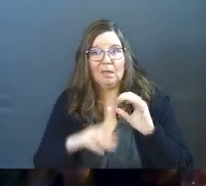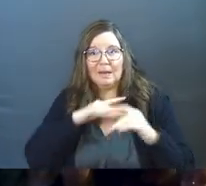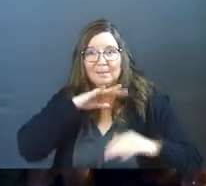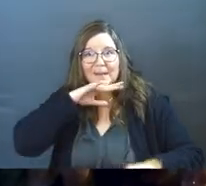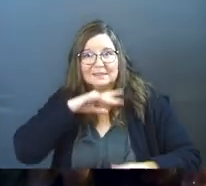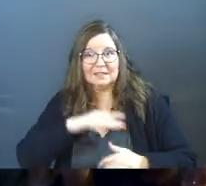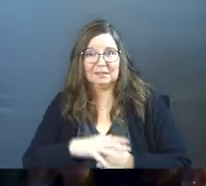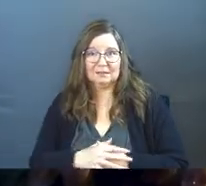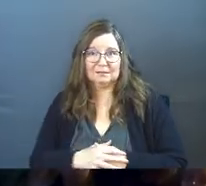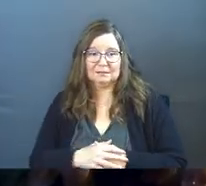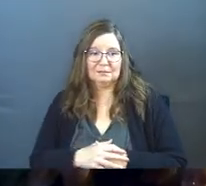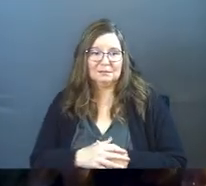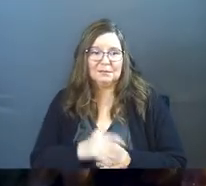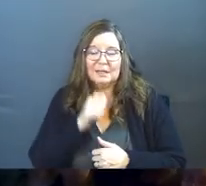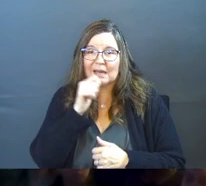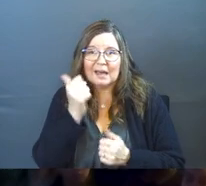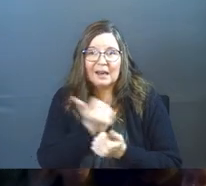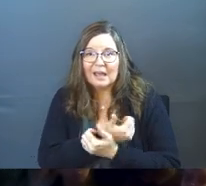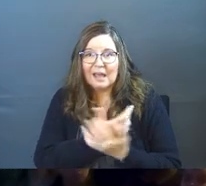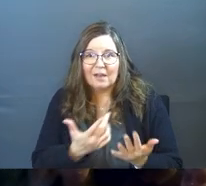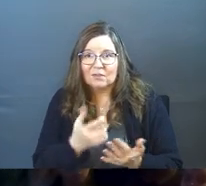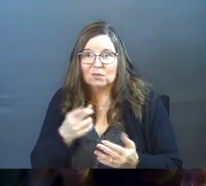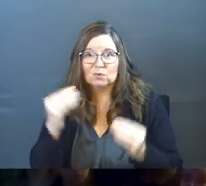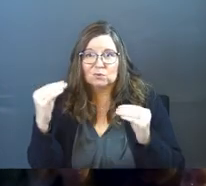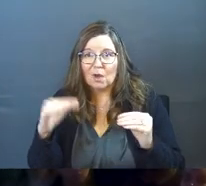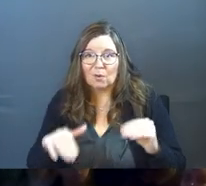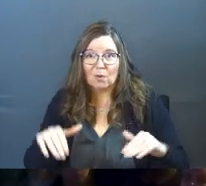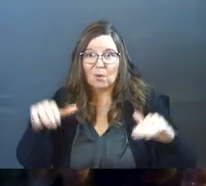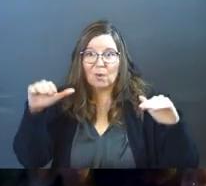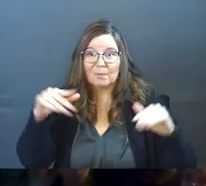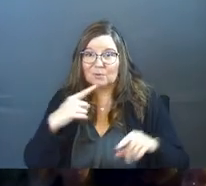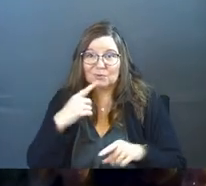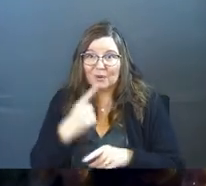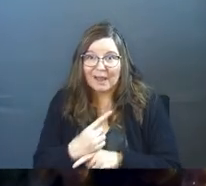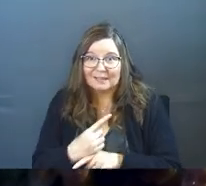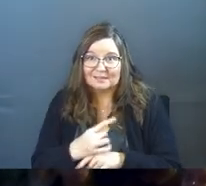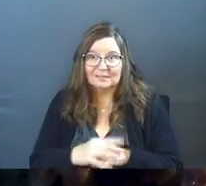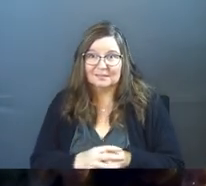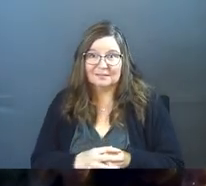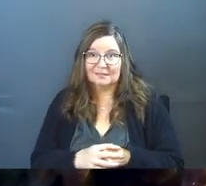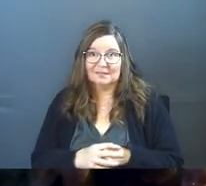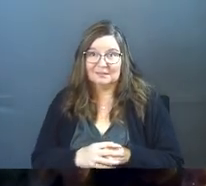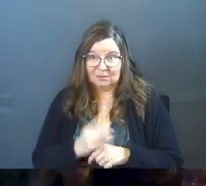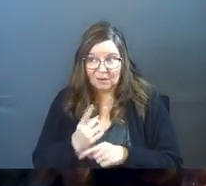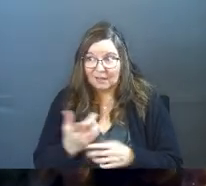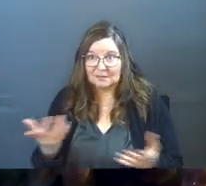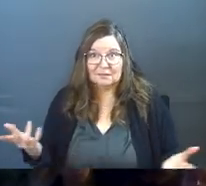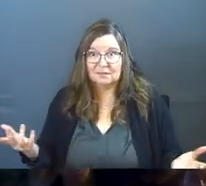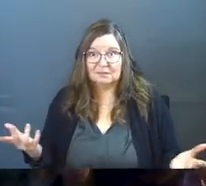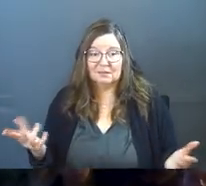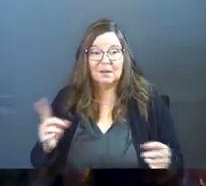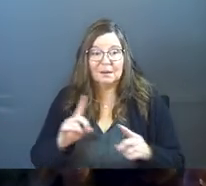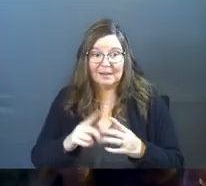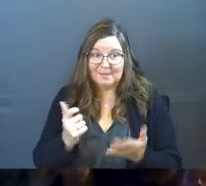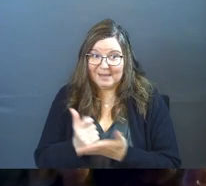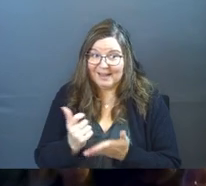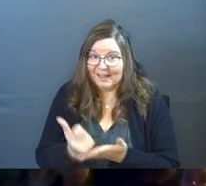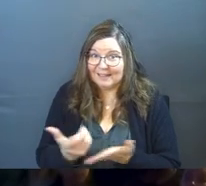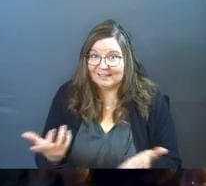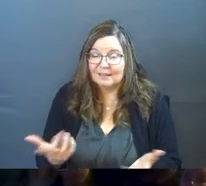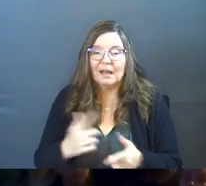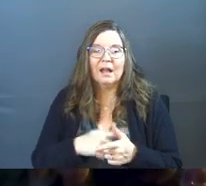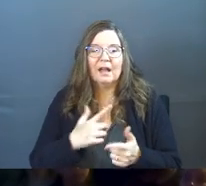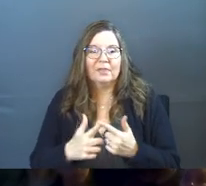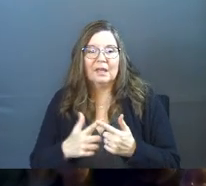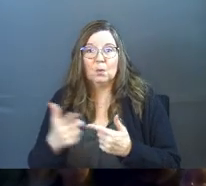messy. Not everything you were taught growing up was right, right? But amen. But